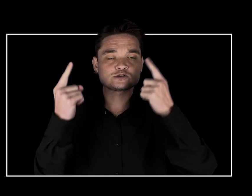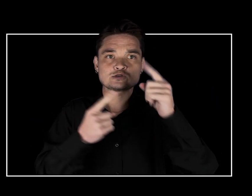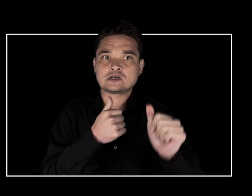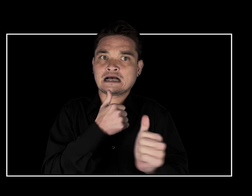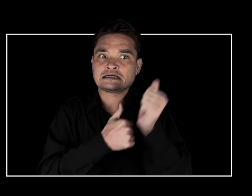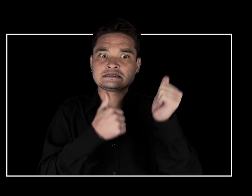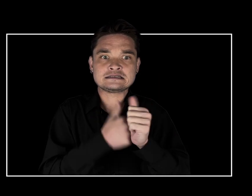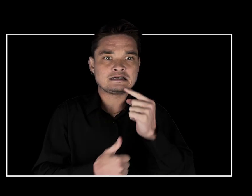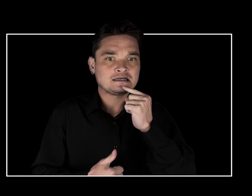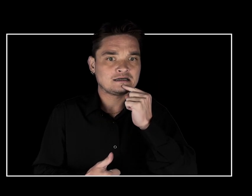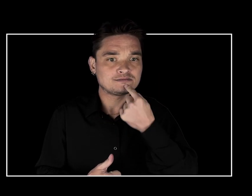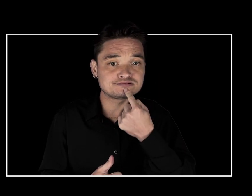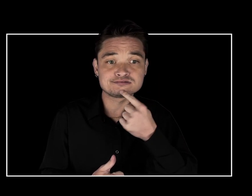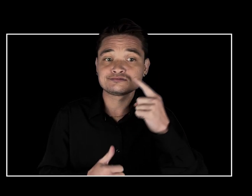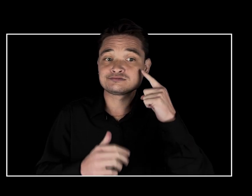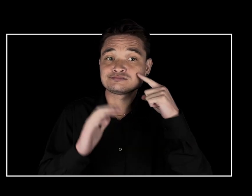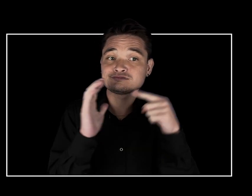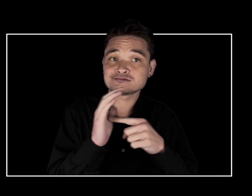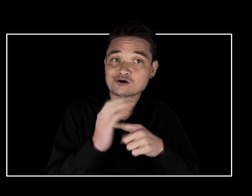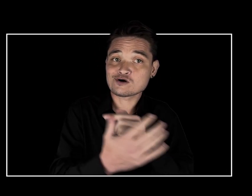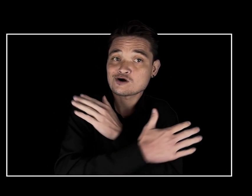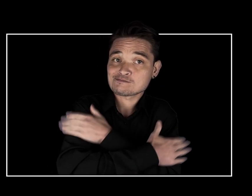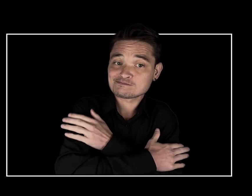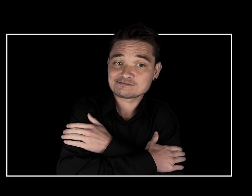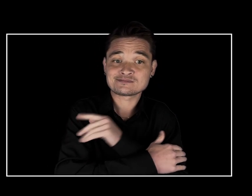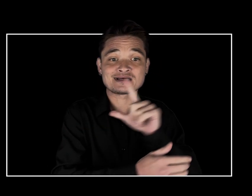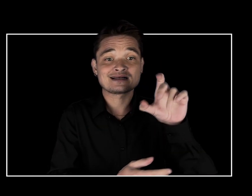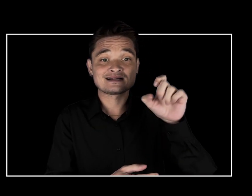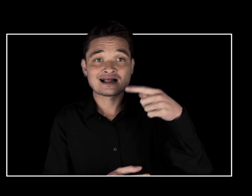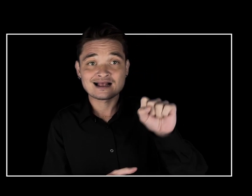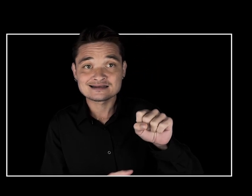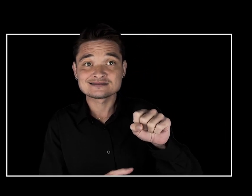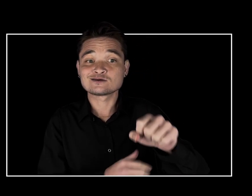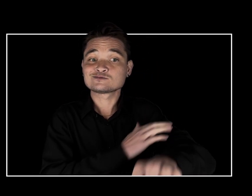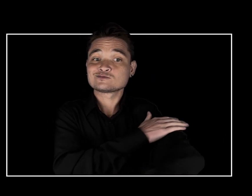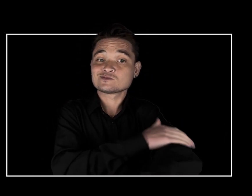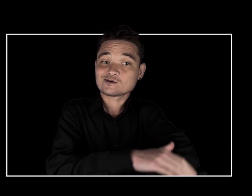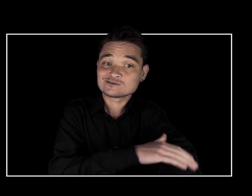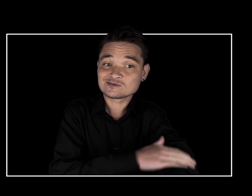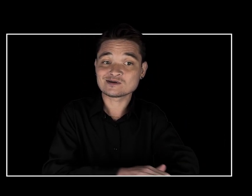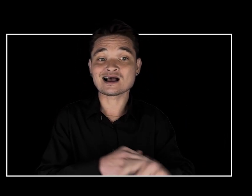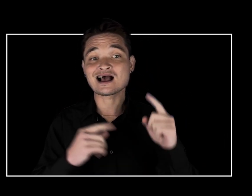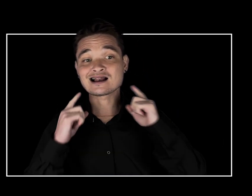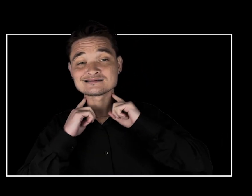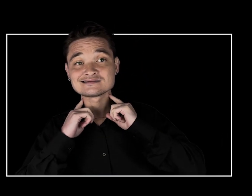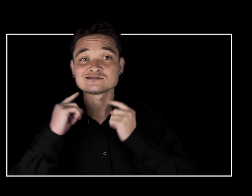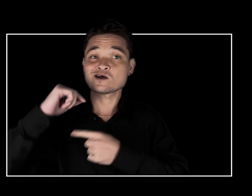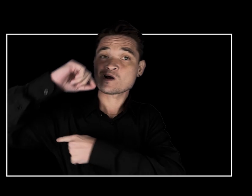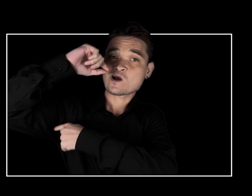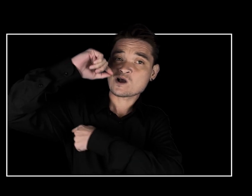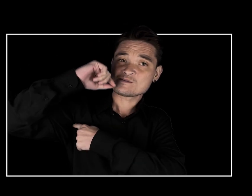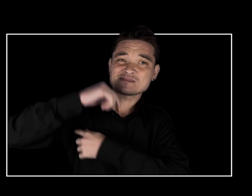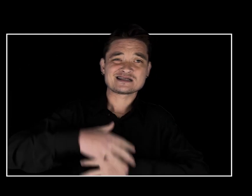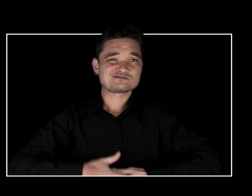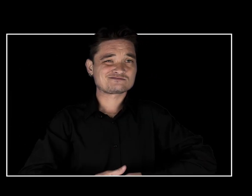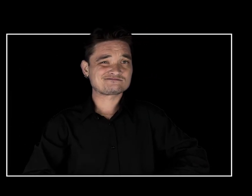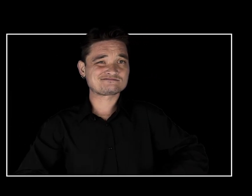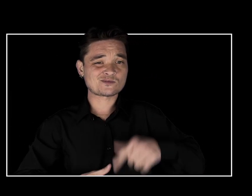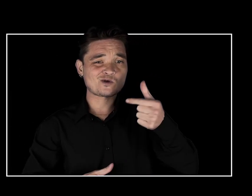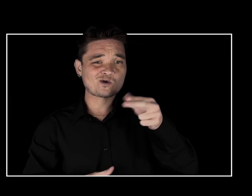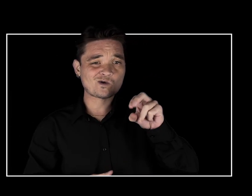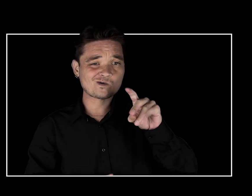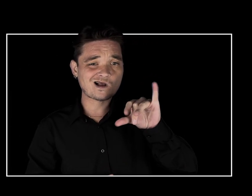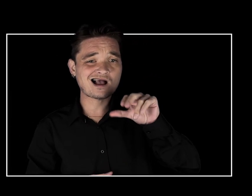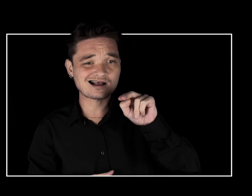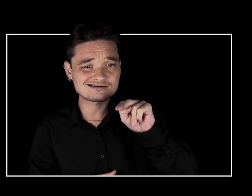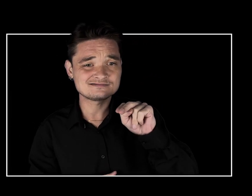occurs are at the arms and legs, torso, neck, armpits, and groin. There may